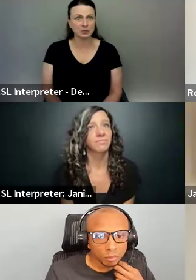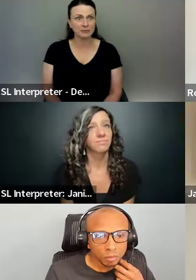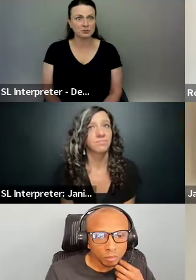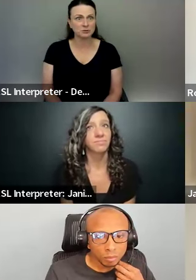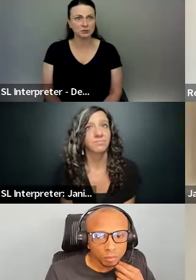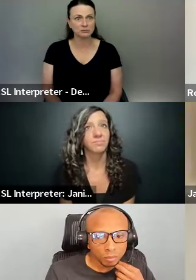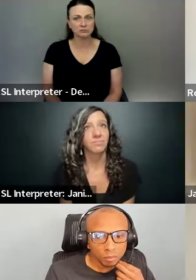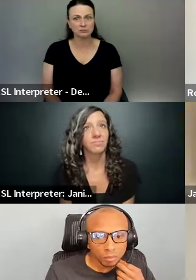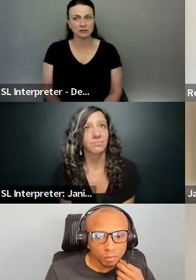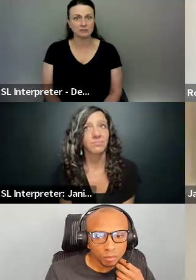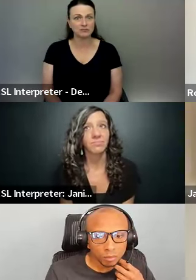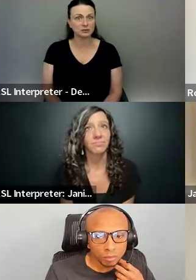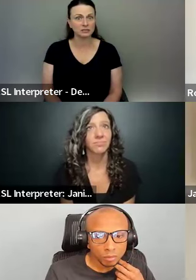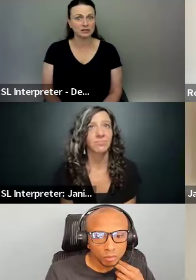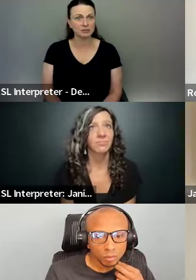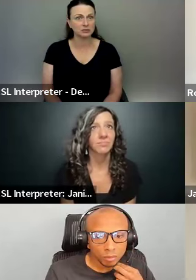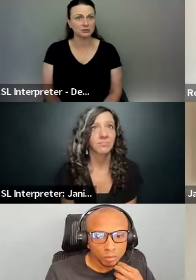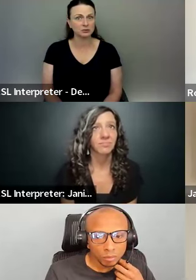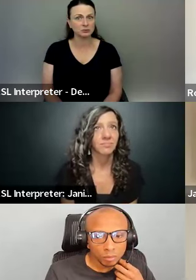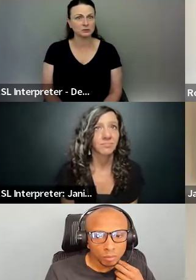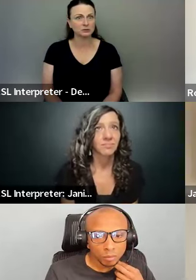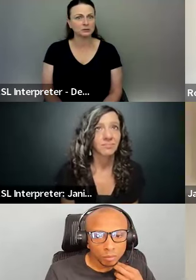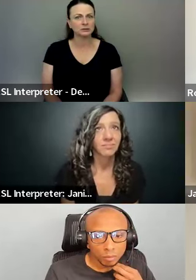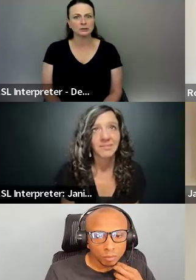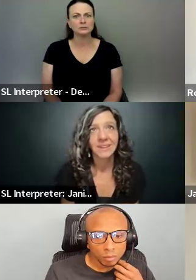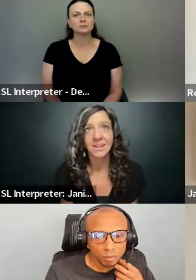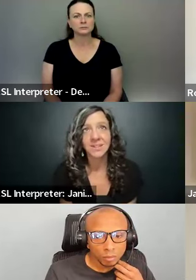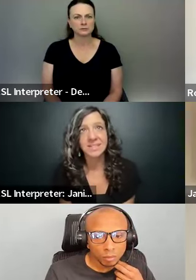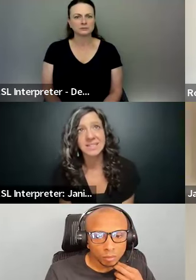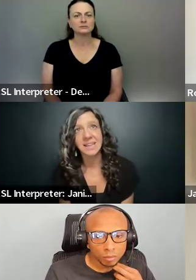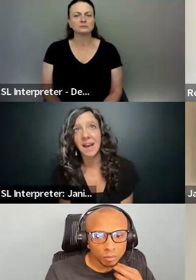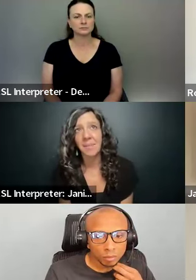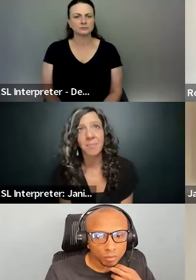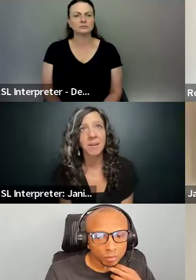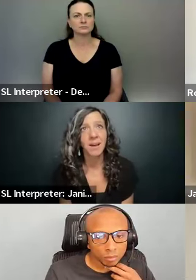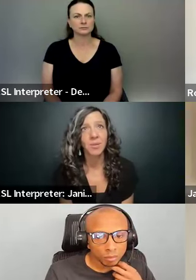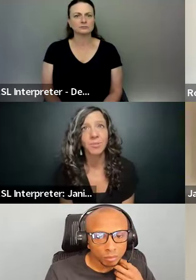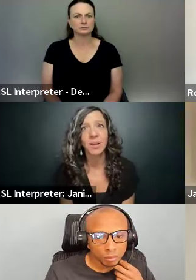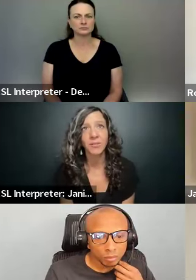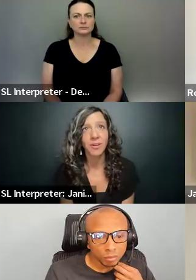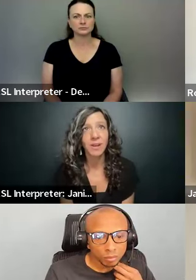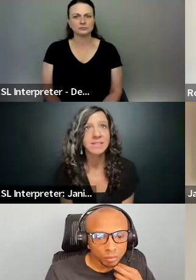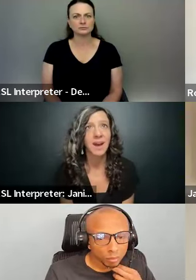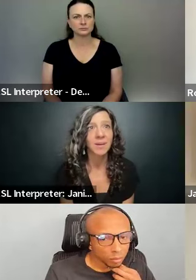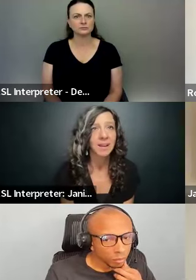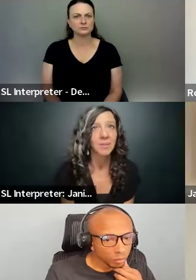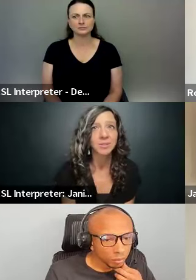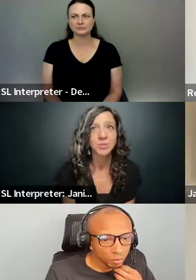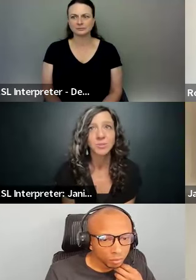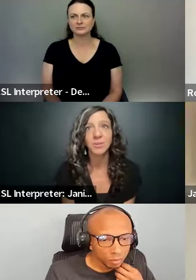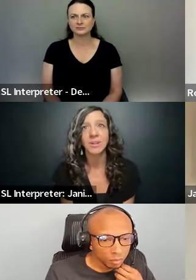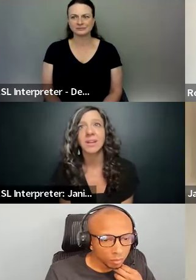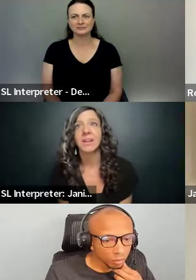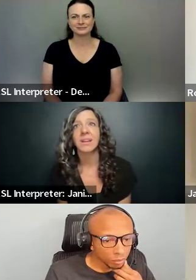Anastasia, perhaps you could facilitate that piece of the group. And Andres is saying, yeah, I'm happy to help look over it, see how I can